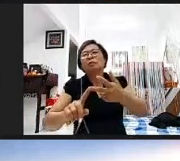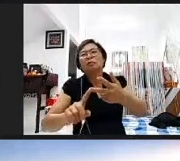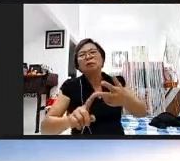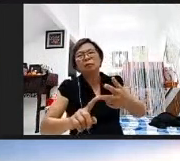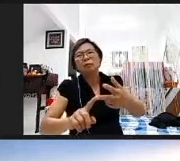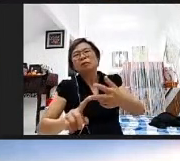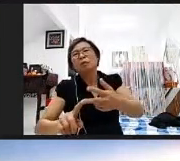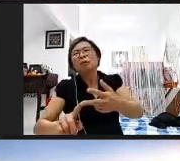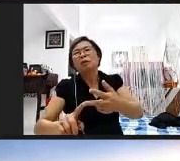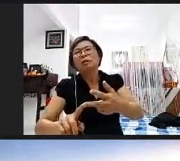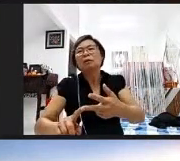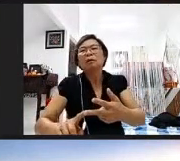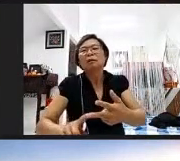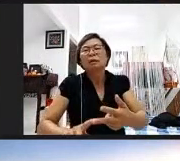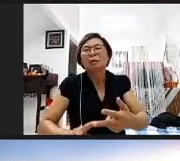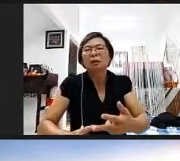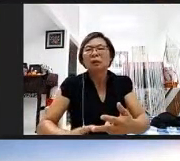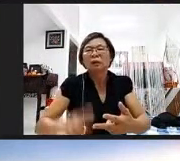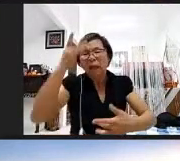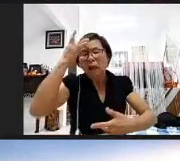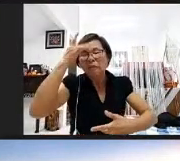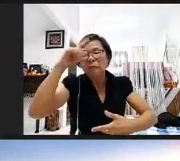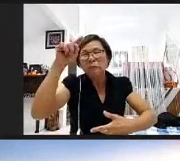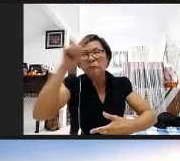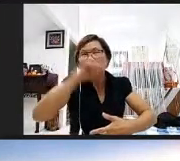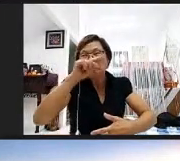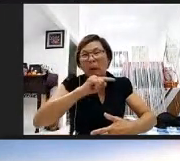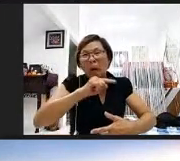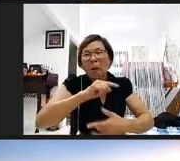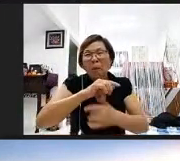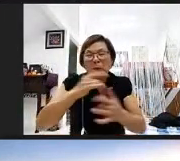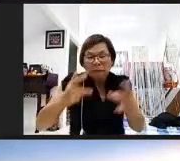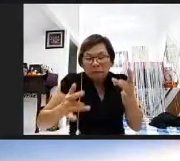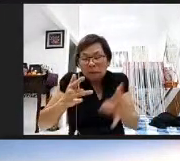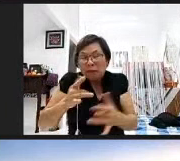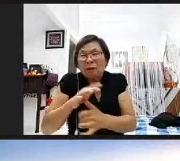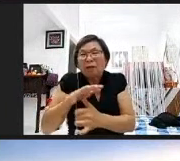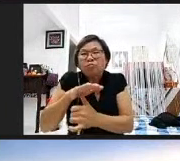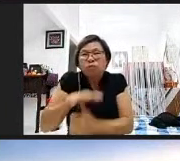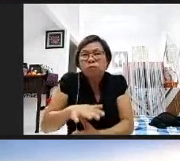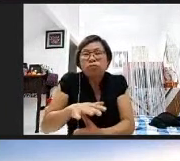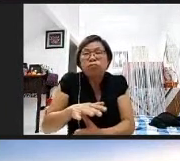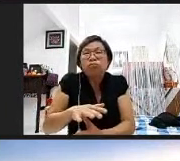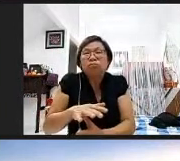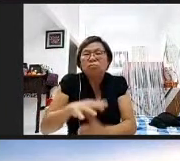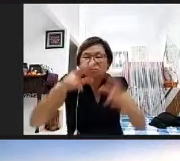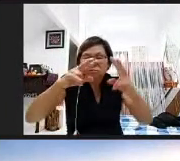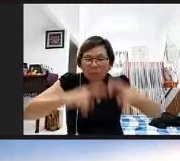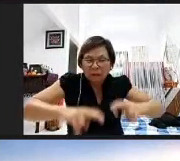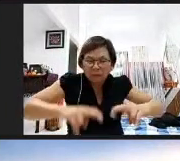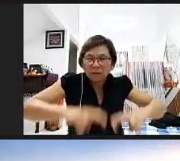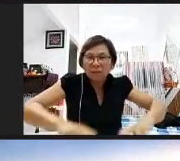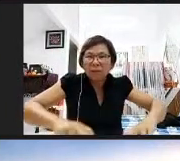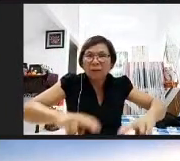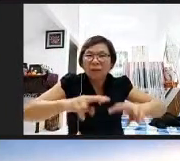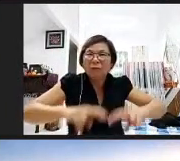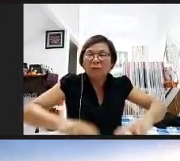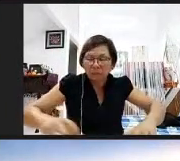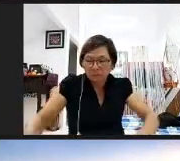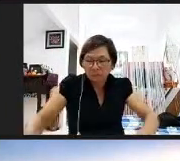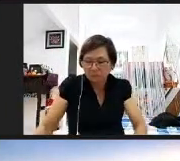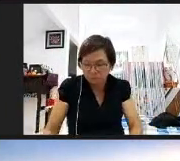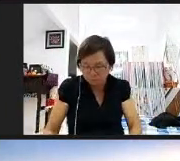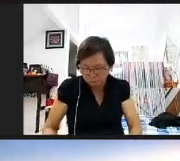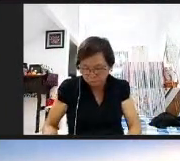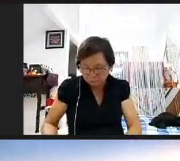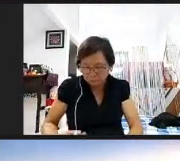have significant anxiety and depression. And the interesting thing, the study also looked at what were the predictors, who is at